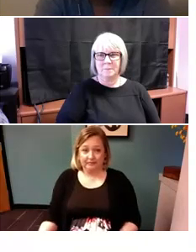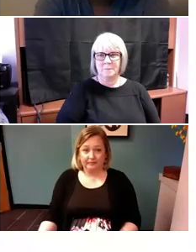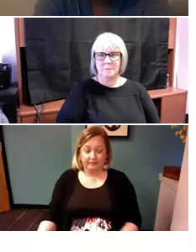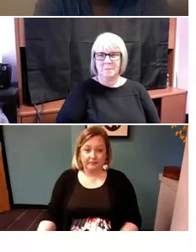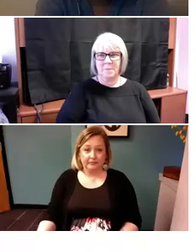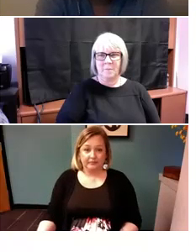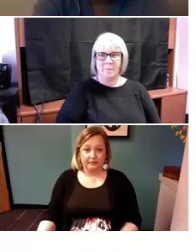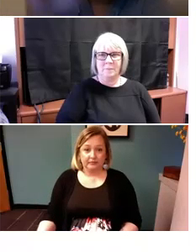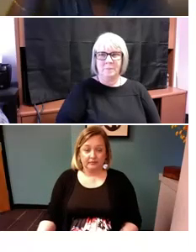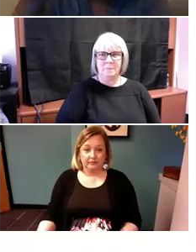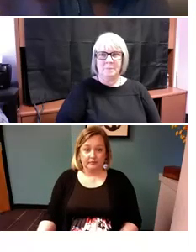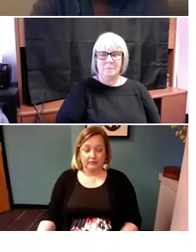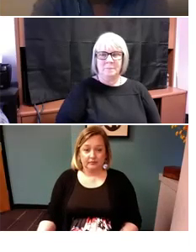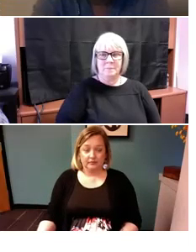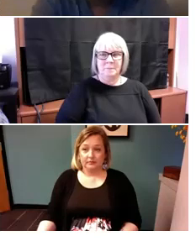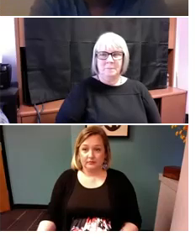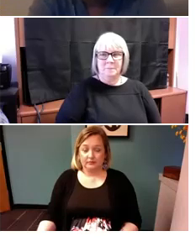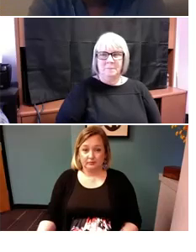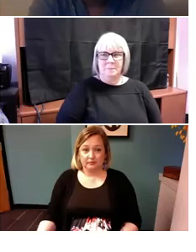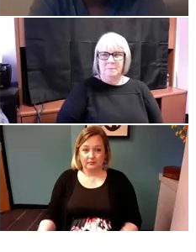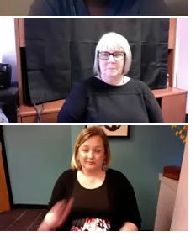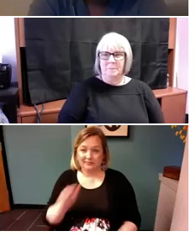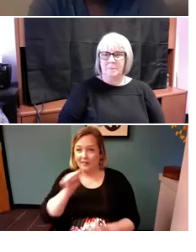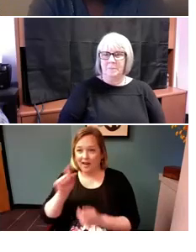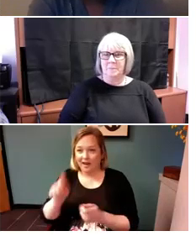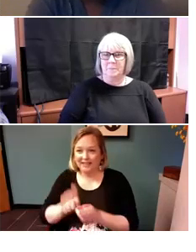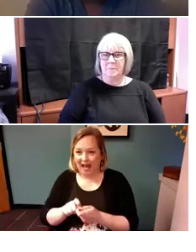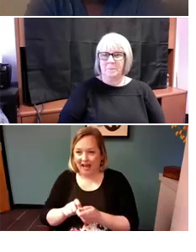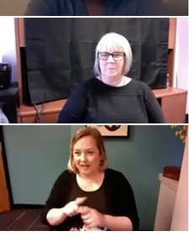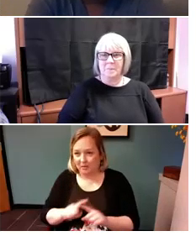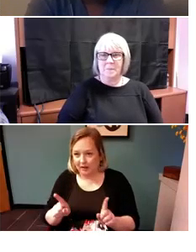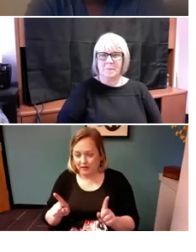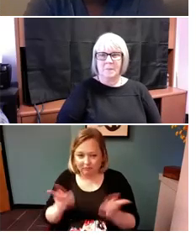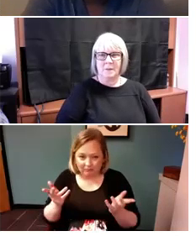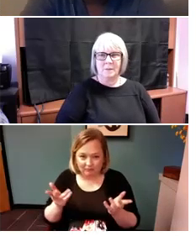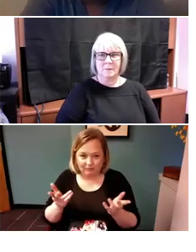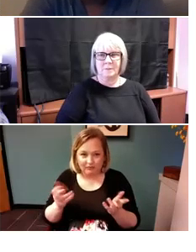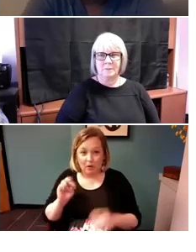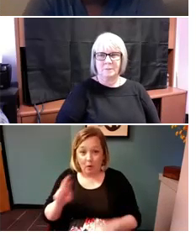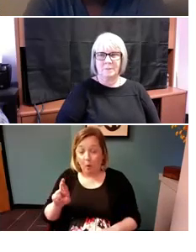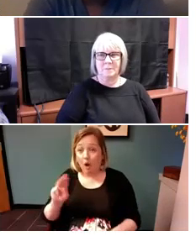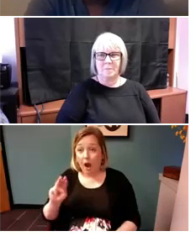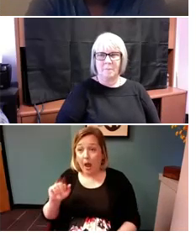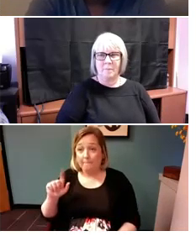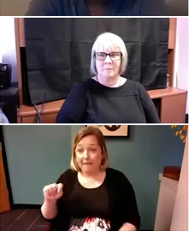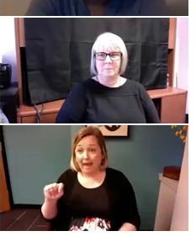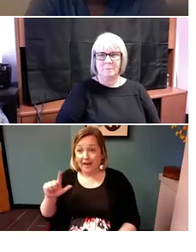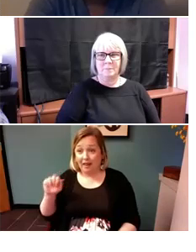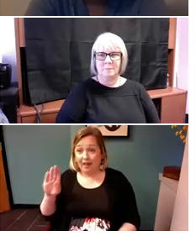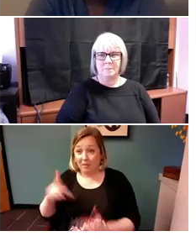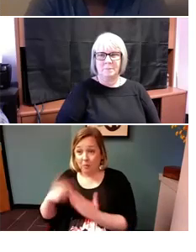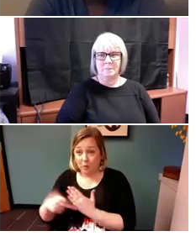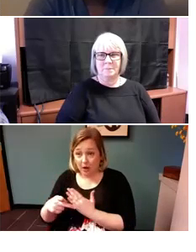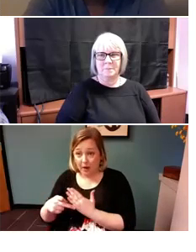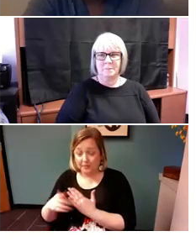dot Java, not exactly, but essentially this thing. Or if we are running MATLAB programs, we run MATLAB space